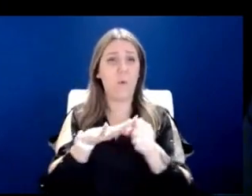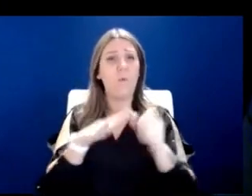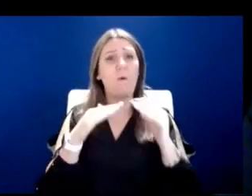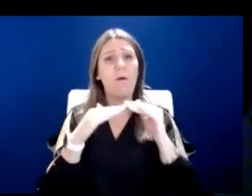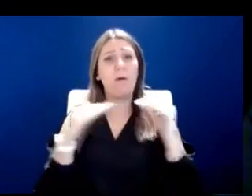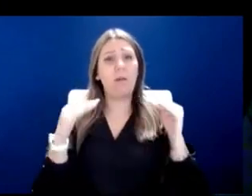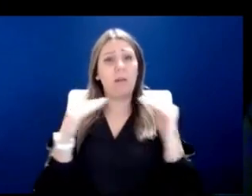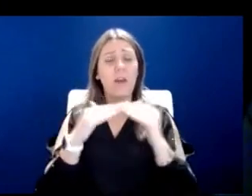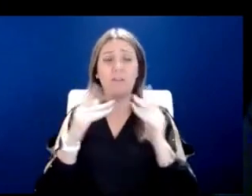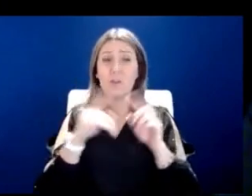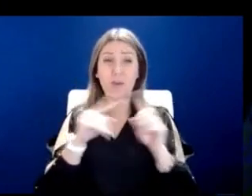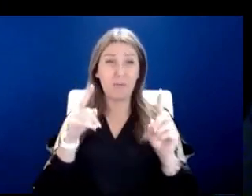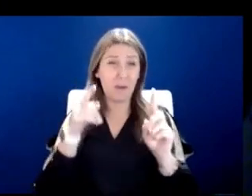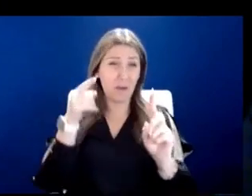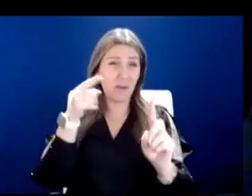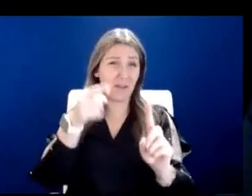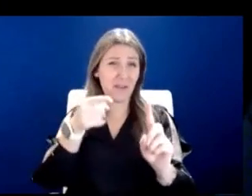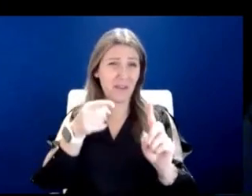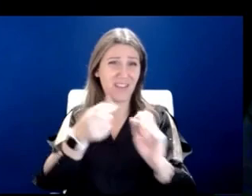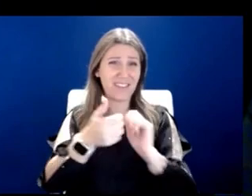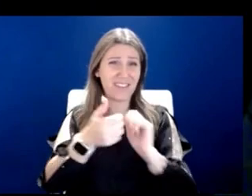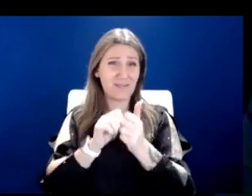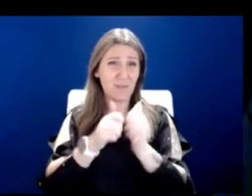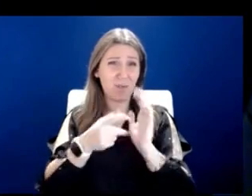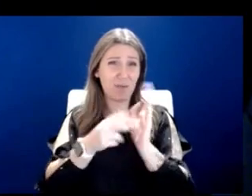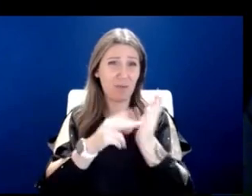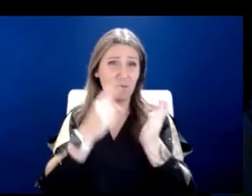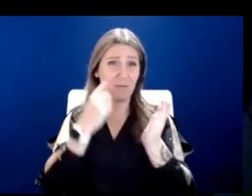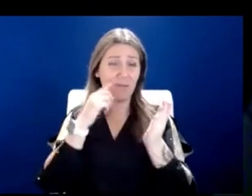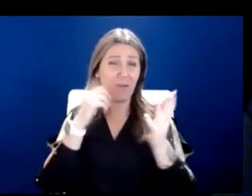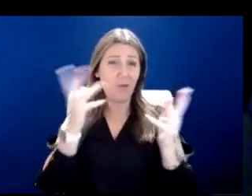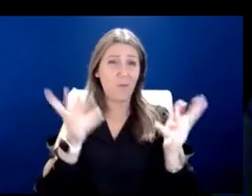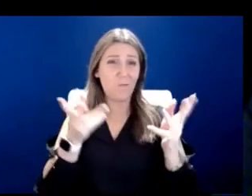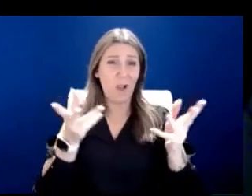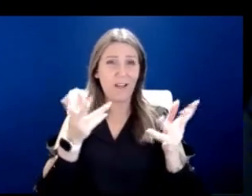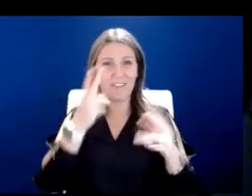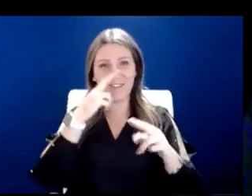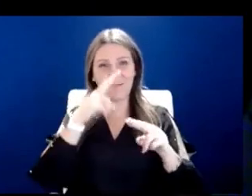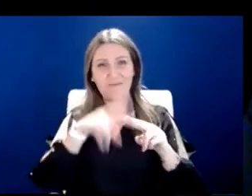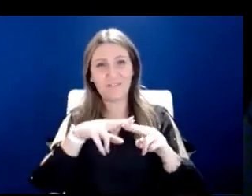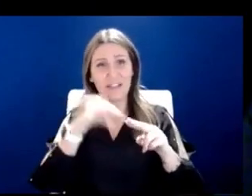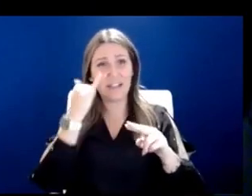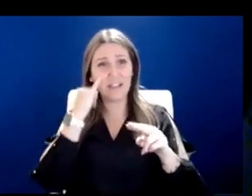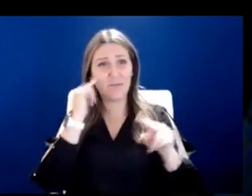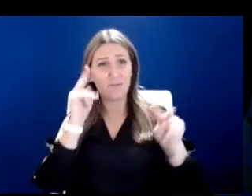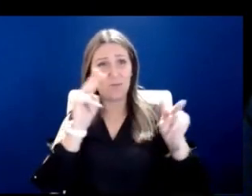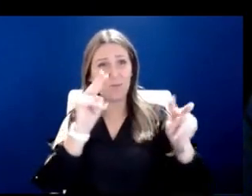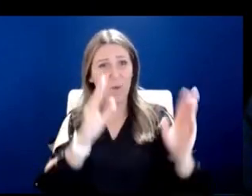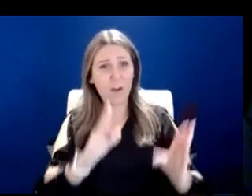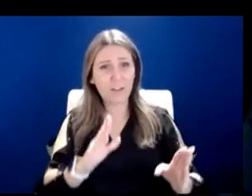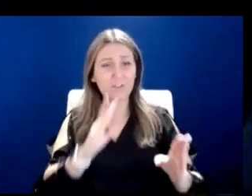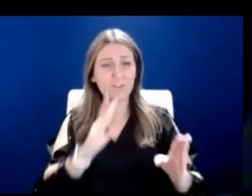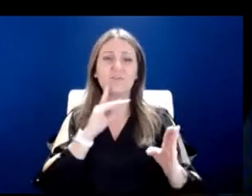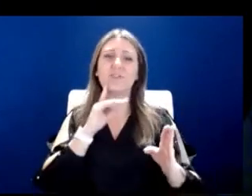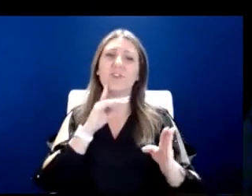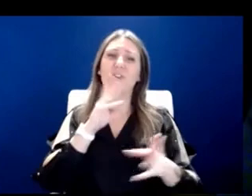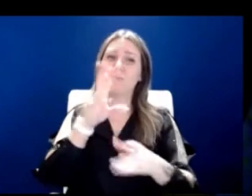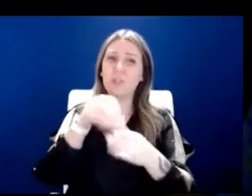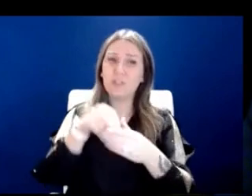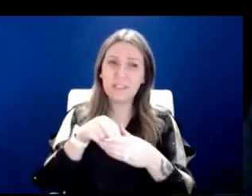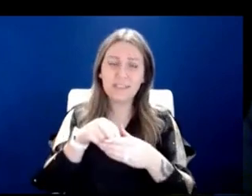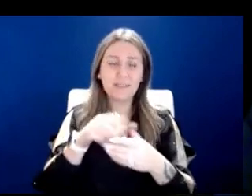ultimately, sports are meant to have fun, whether that's you're a spectator, you're a participant, you're a weekend warrior. Have fun, do it safe,